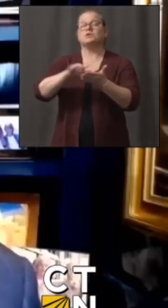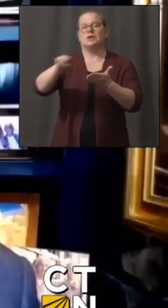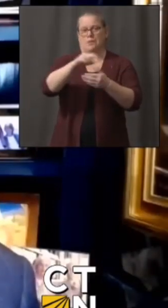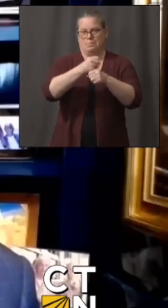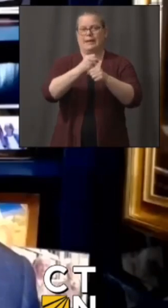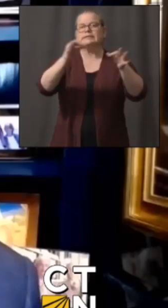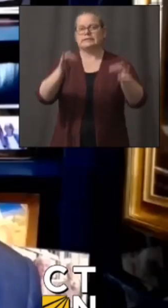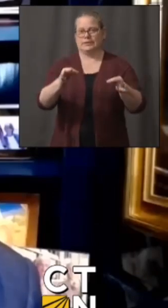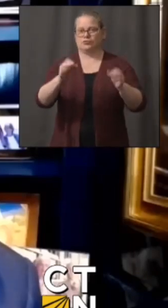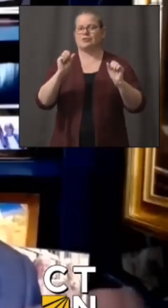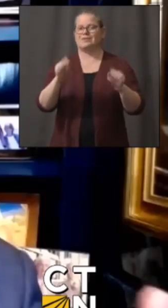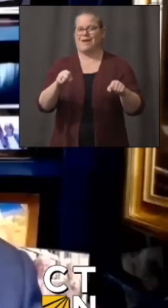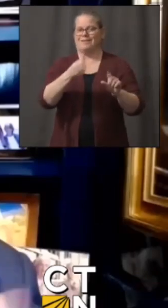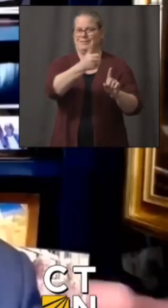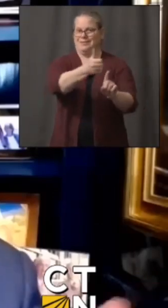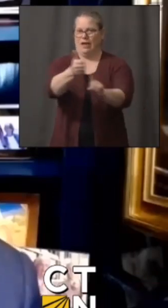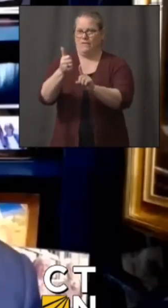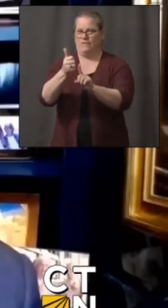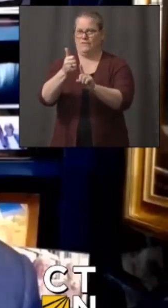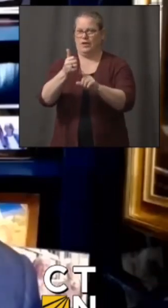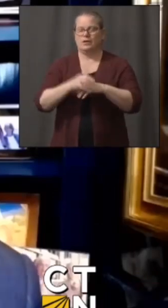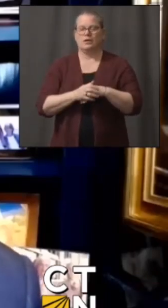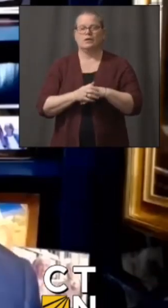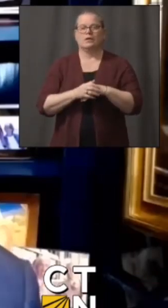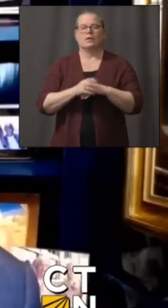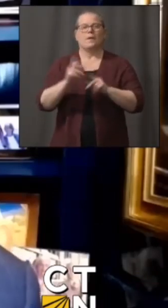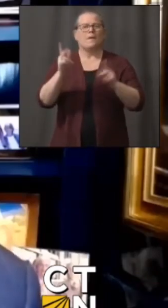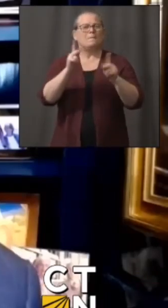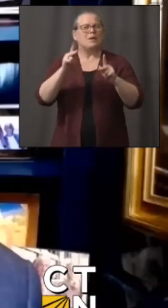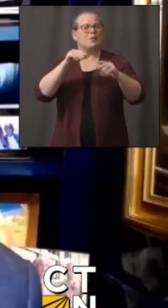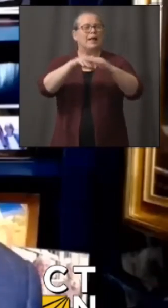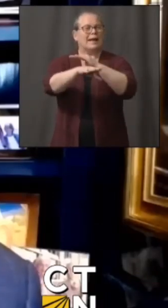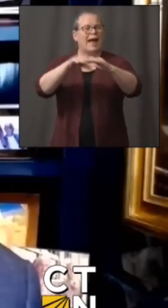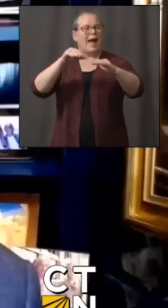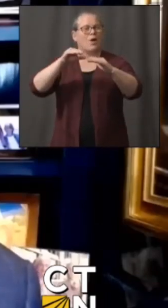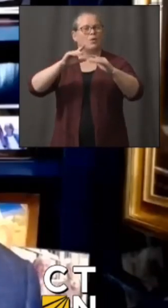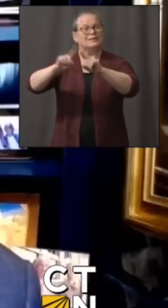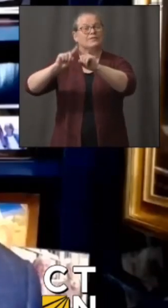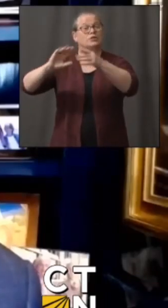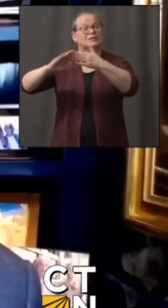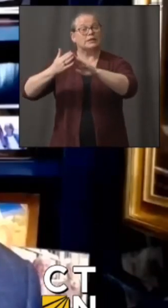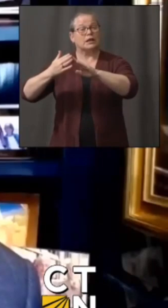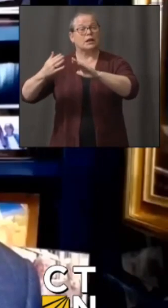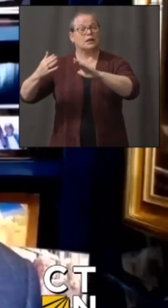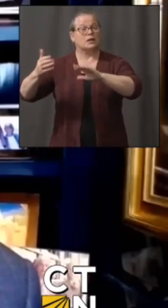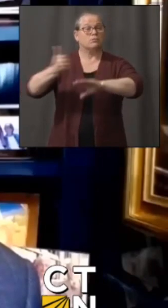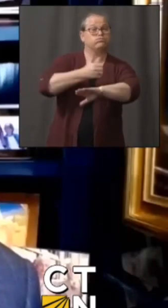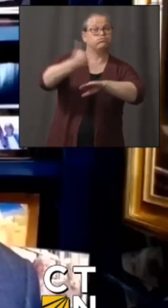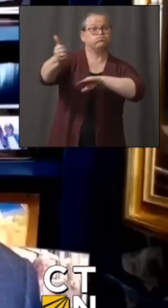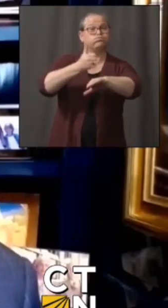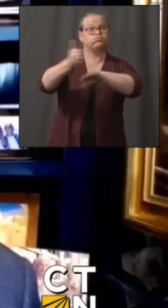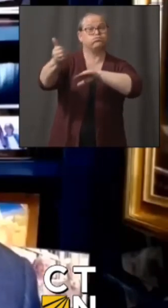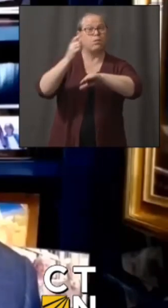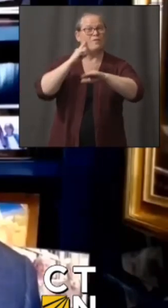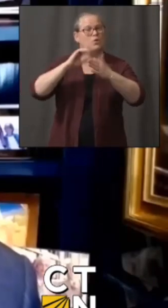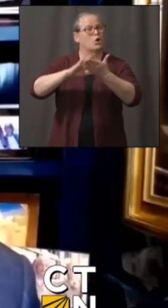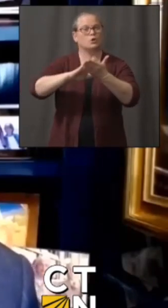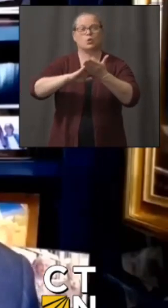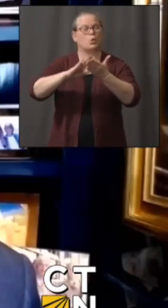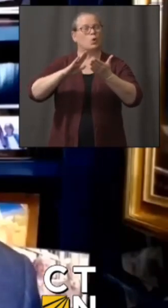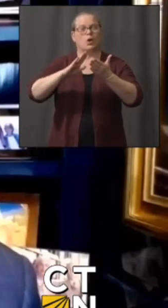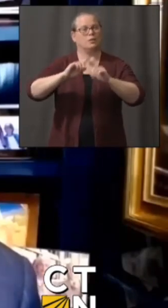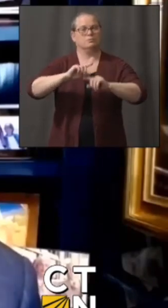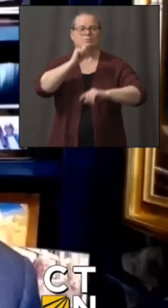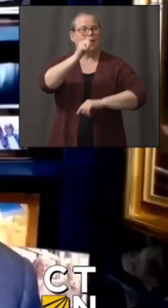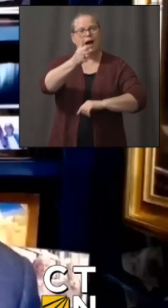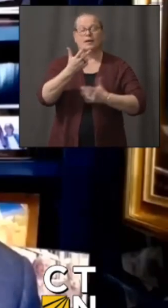and people don't travel to and from cities to go to a different school necessarily. When it comes to restaurants and everything like that,